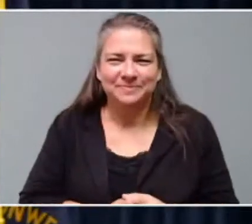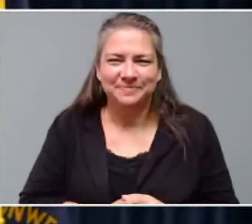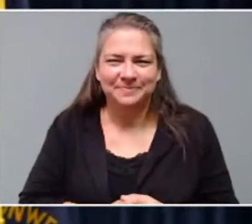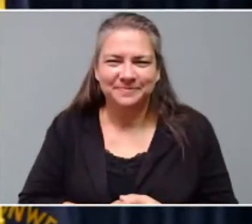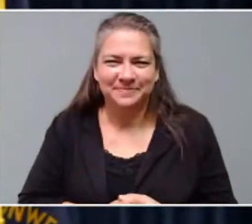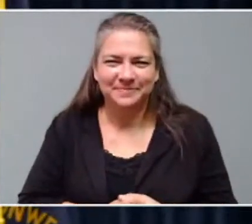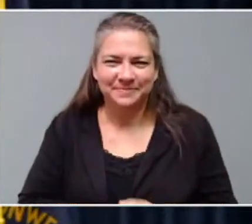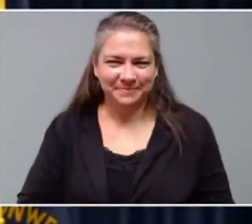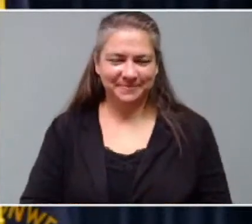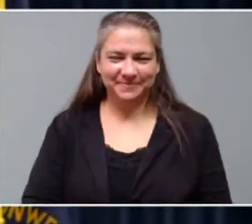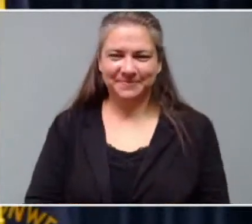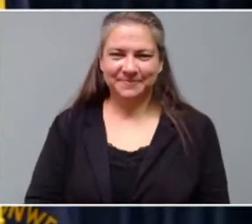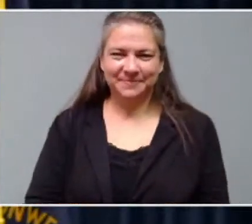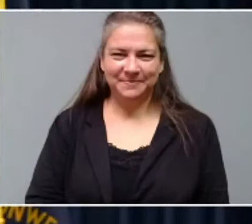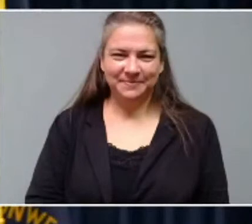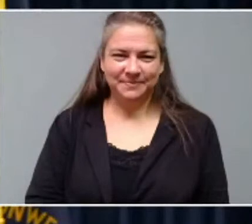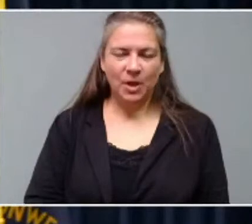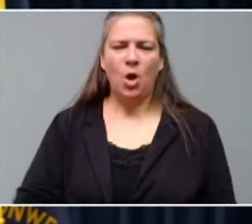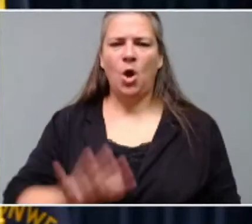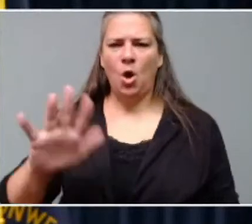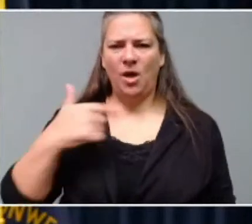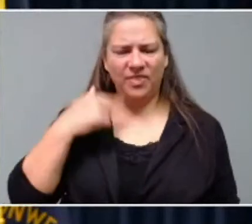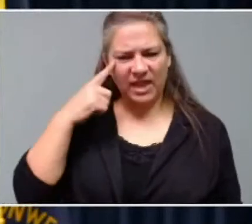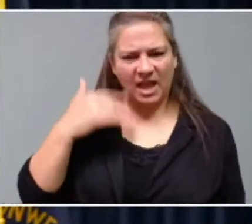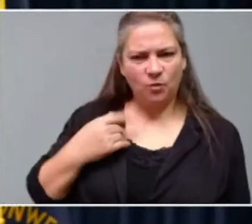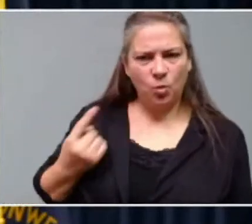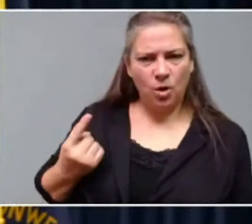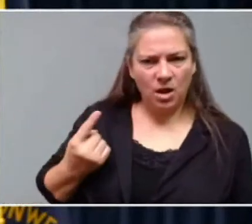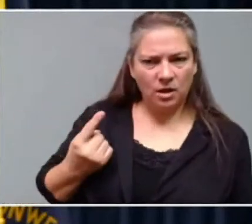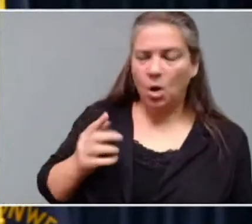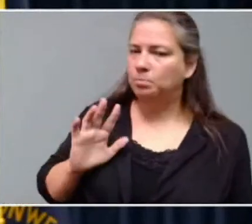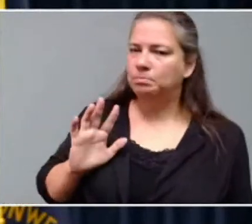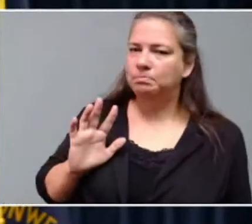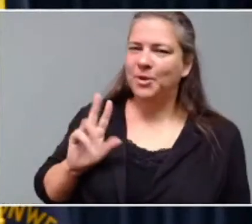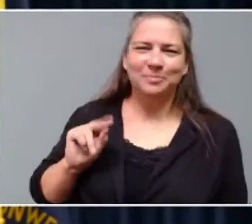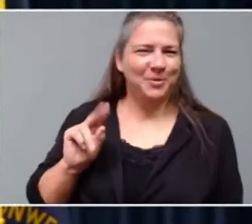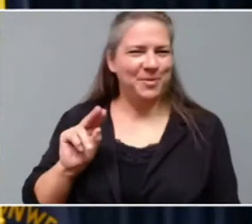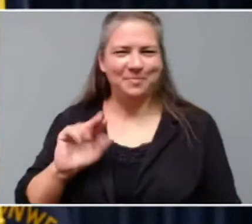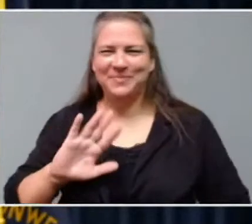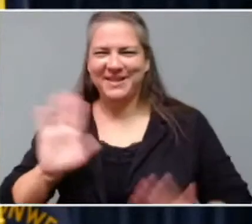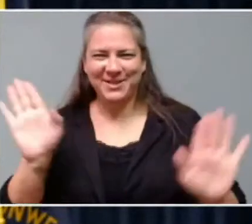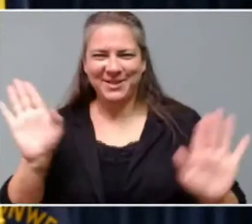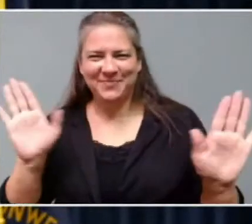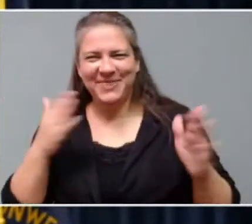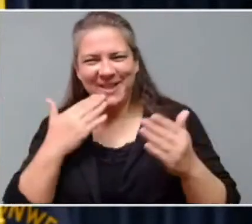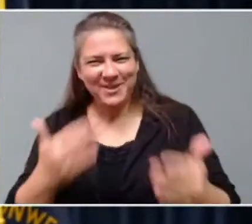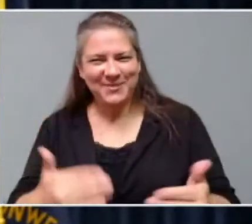Oh, I think we had one. Nope. That's it. Thank you all.